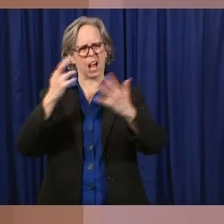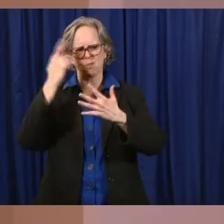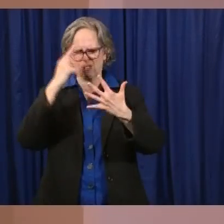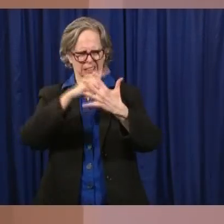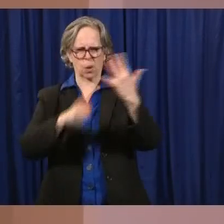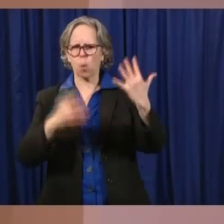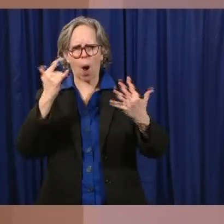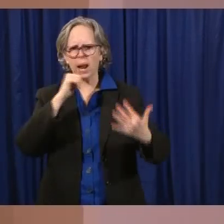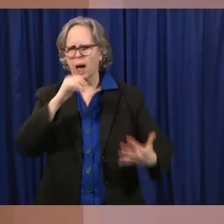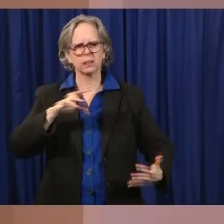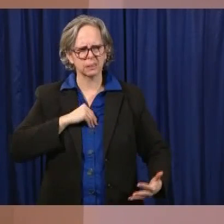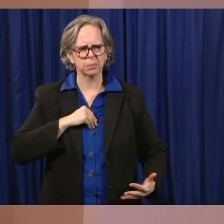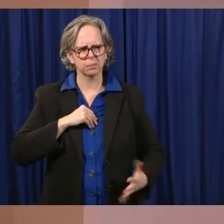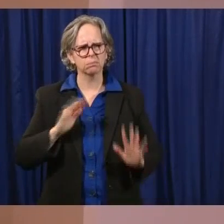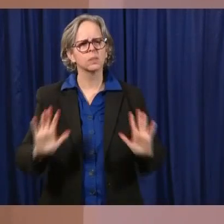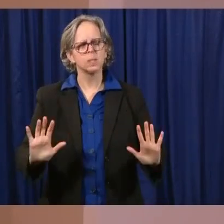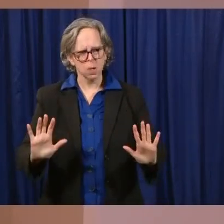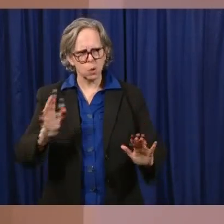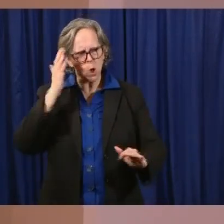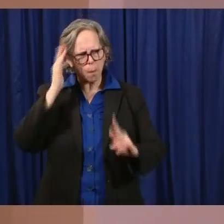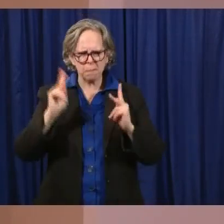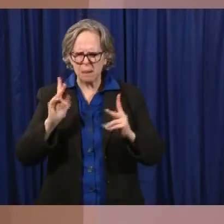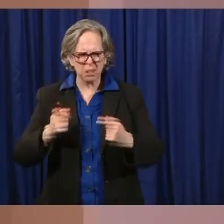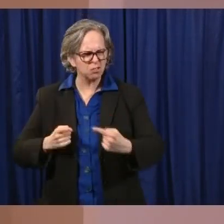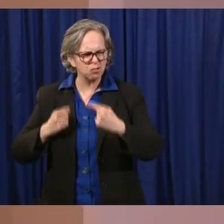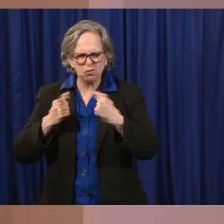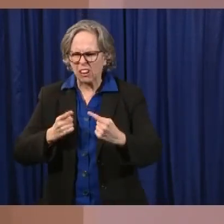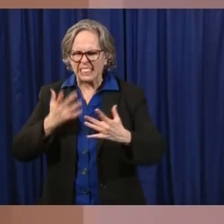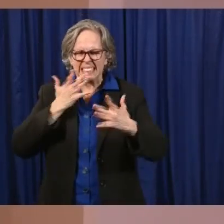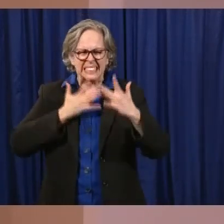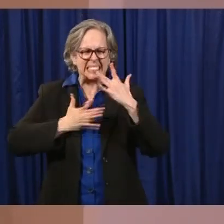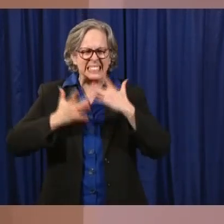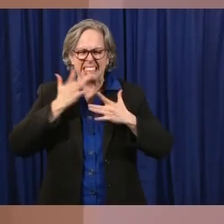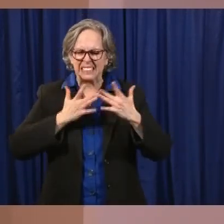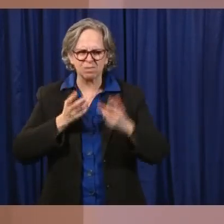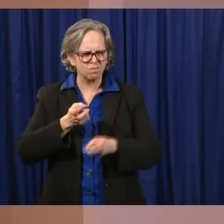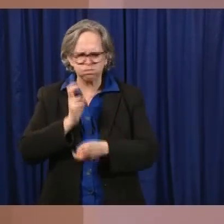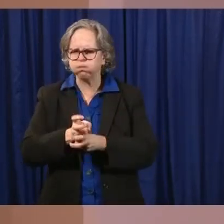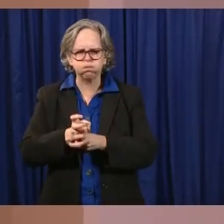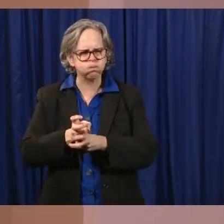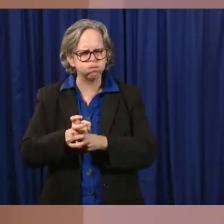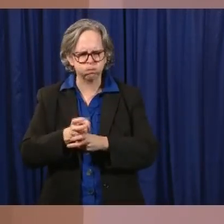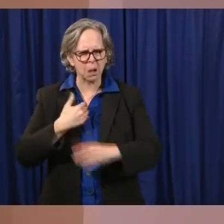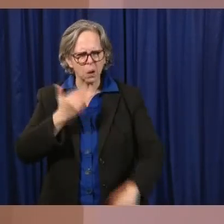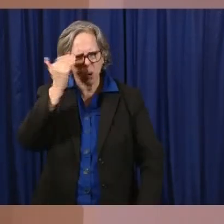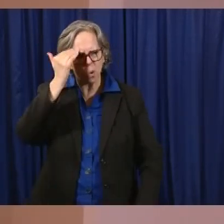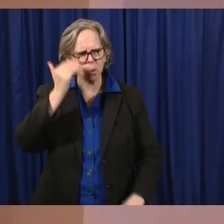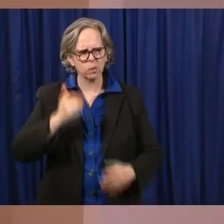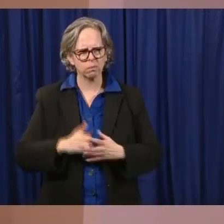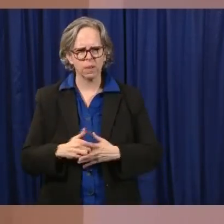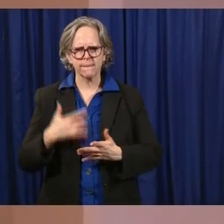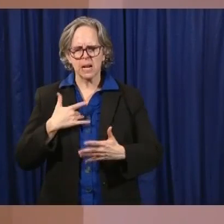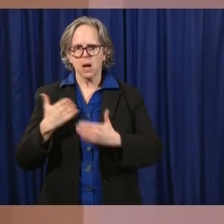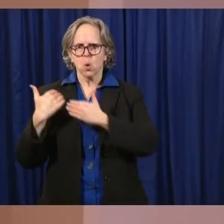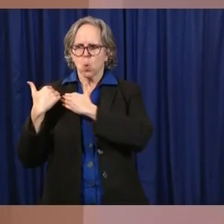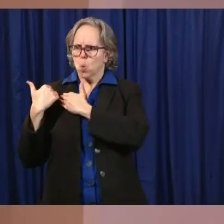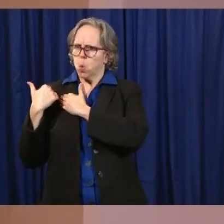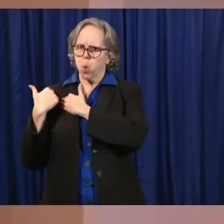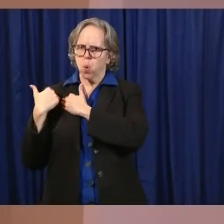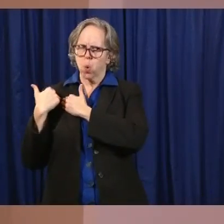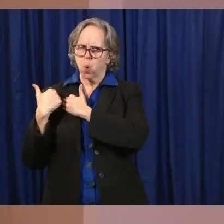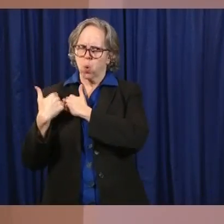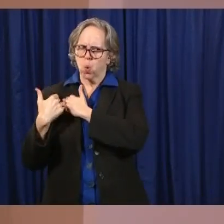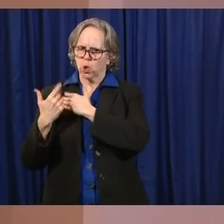struggling and this is a difficult time, and we feel the responsibility to serve